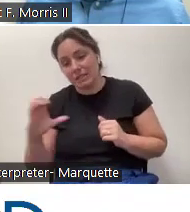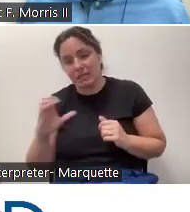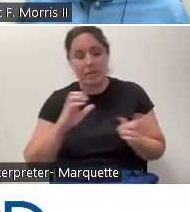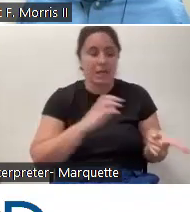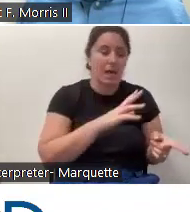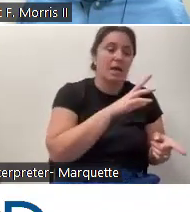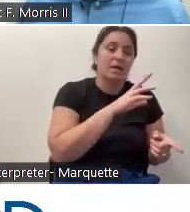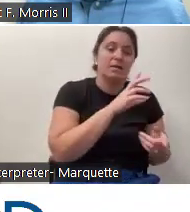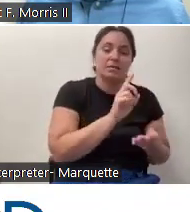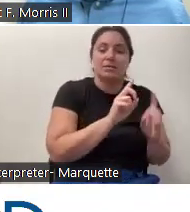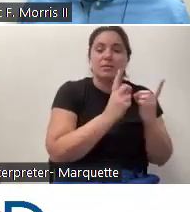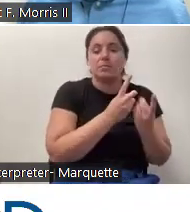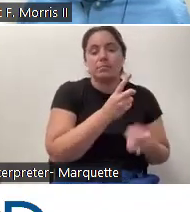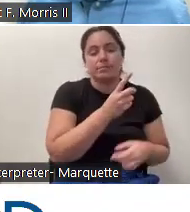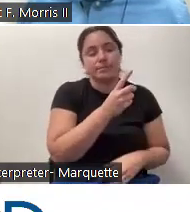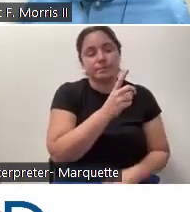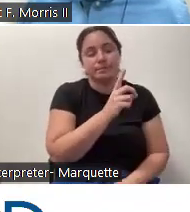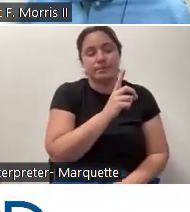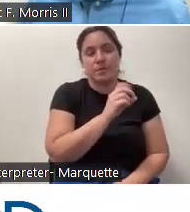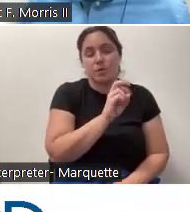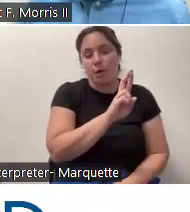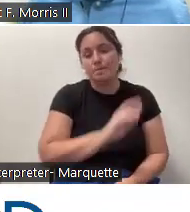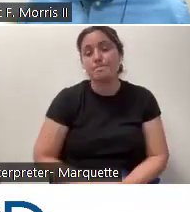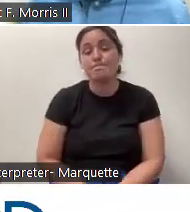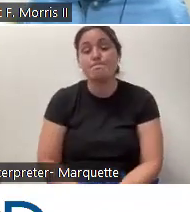Vocational Rehabilitation.